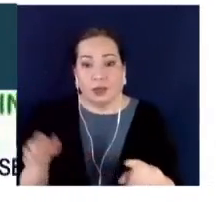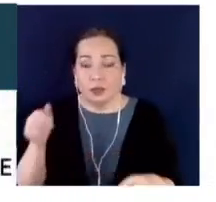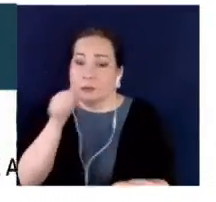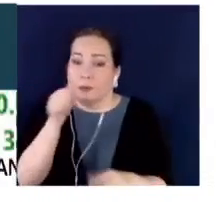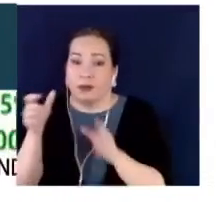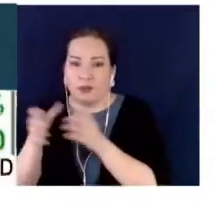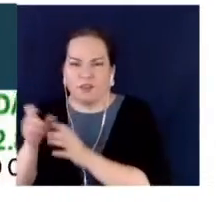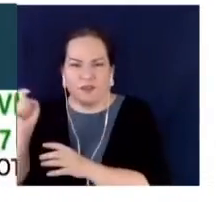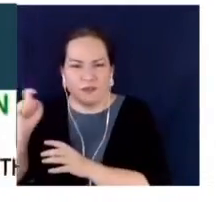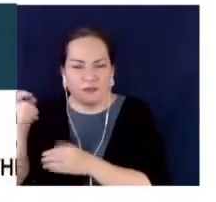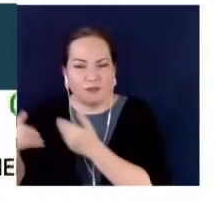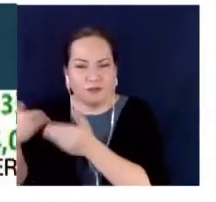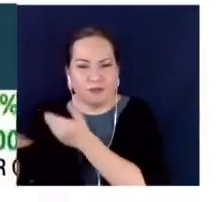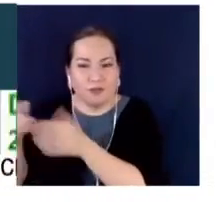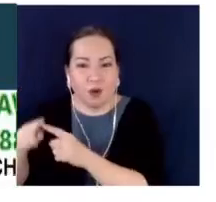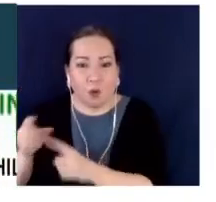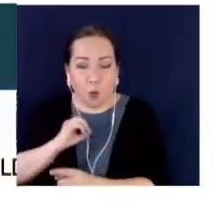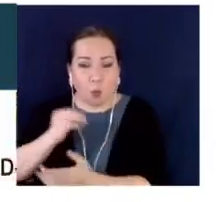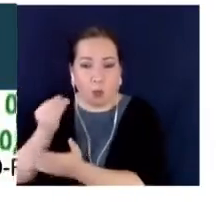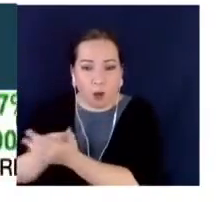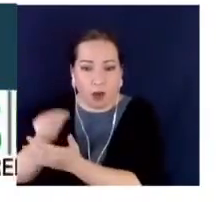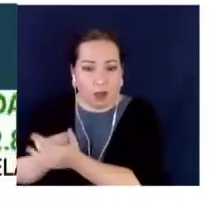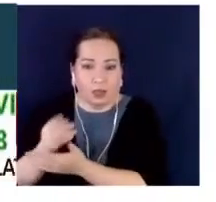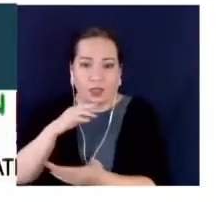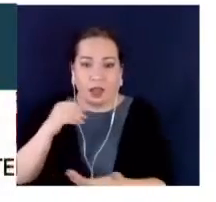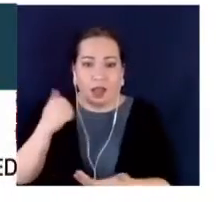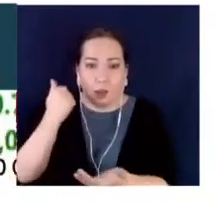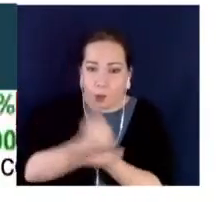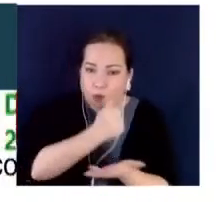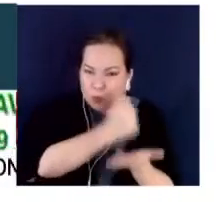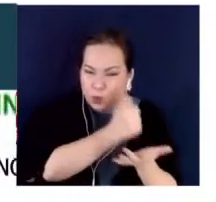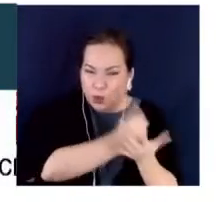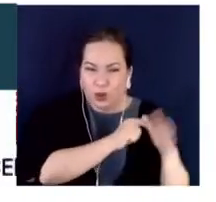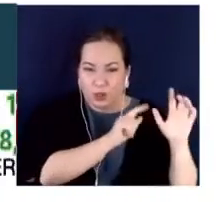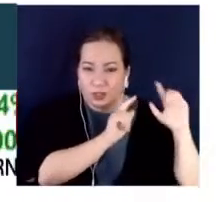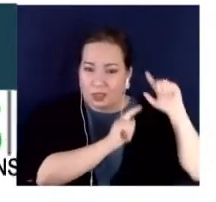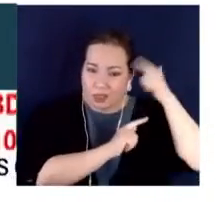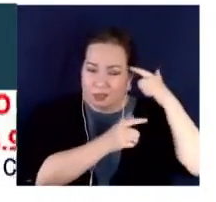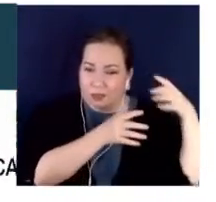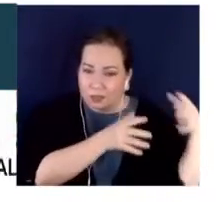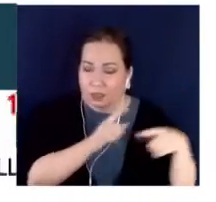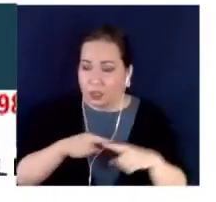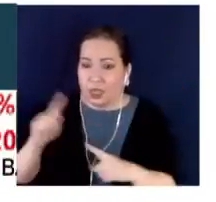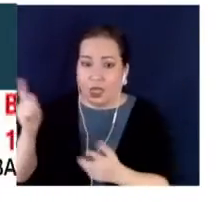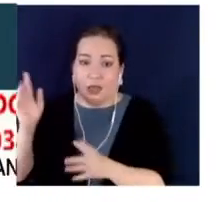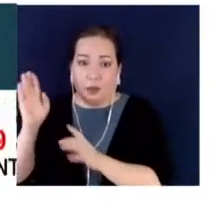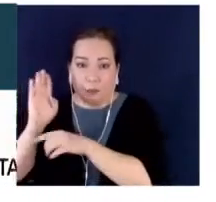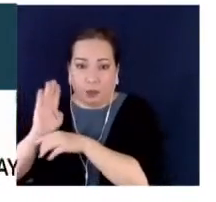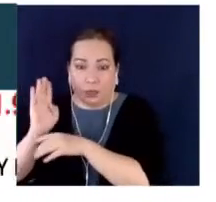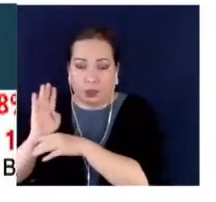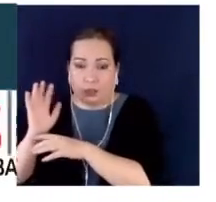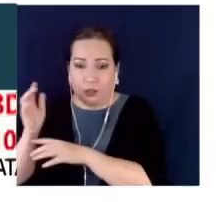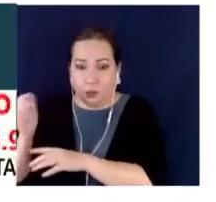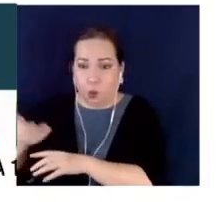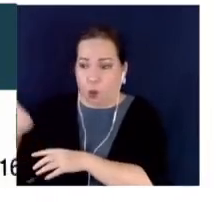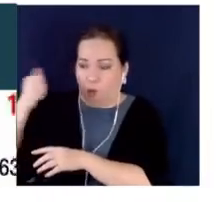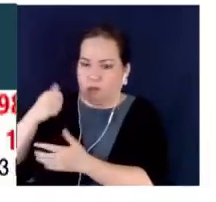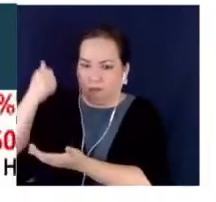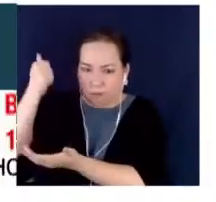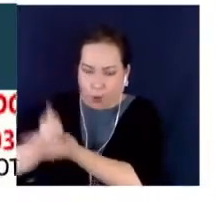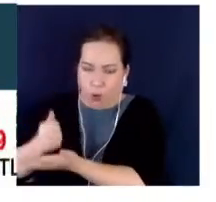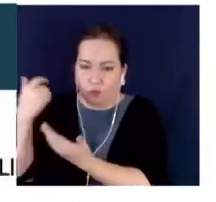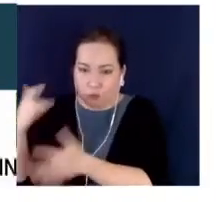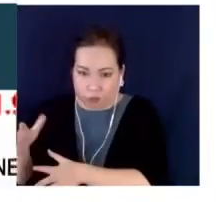move faster because it's our own money. We don't need to clear it with too many people. If the CEO says, let's buy the vaccines, then that's a go. But for government,